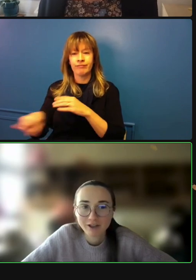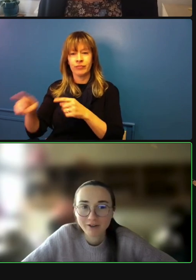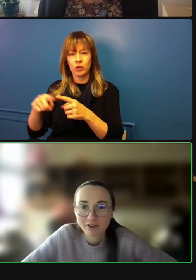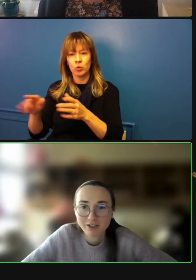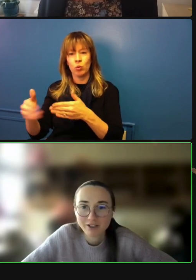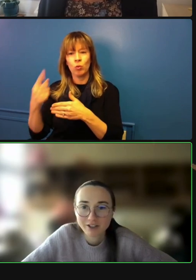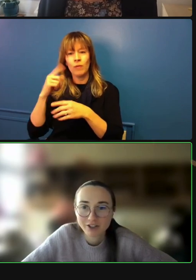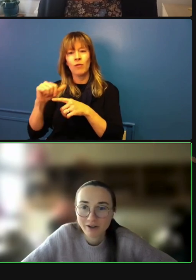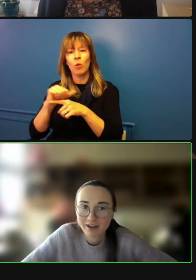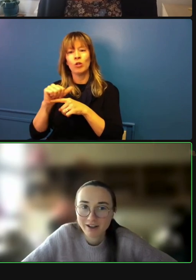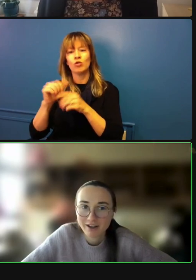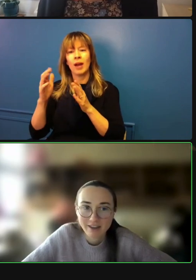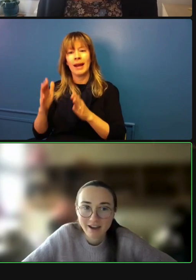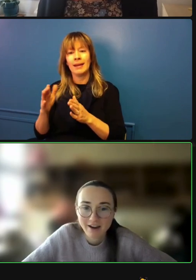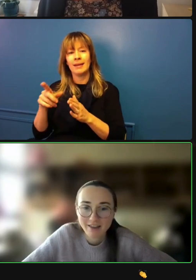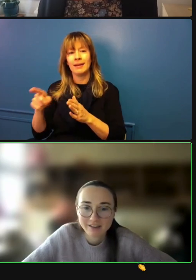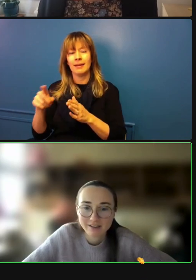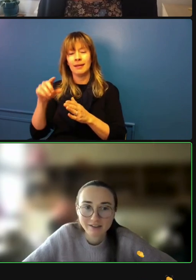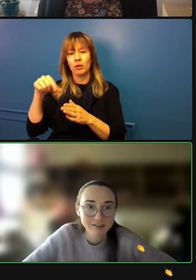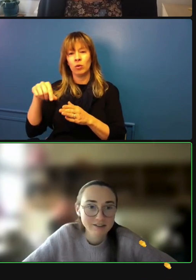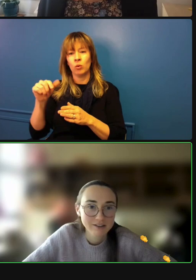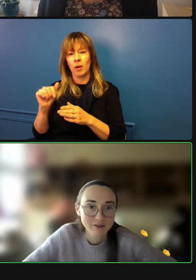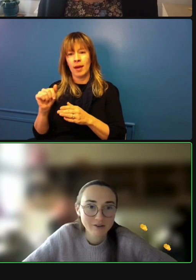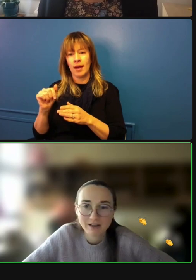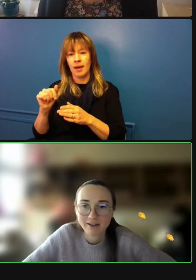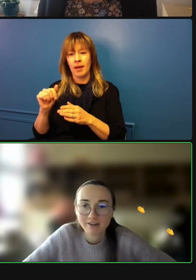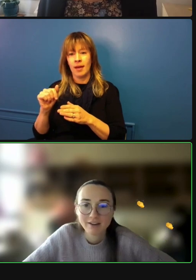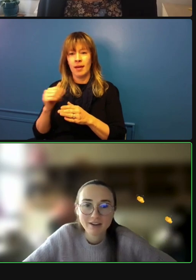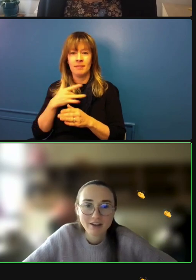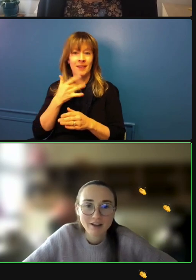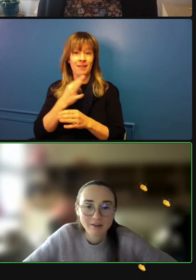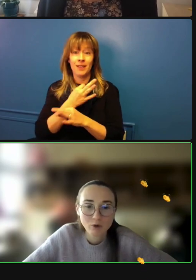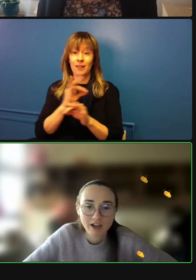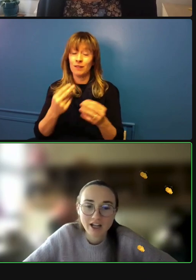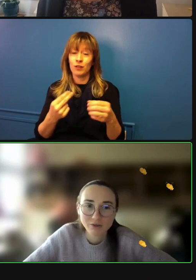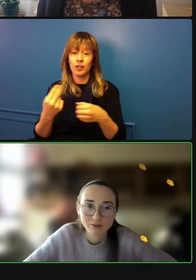Everybody should feel free to join us there. Recording stopped. Going to be a